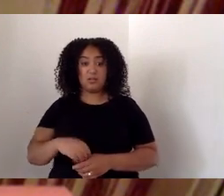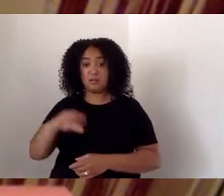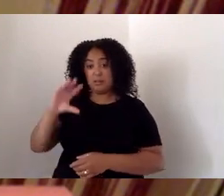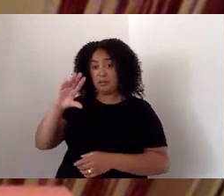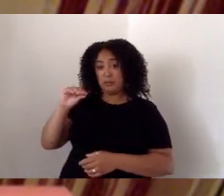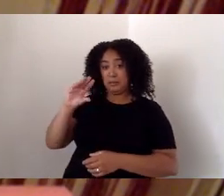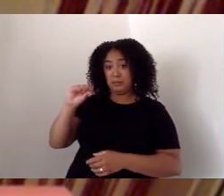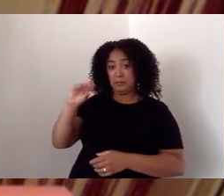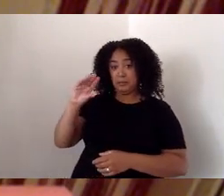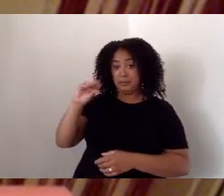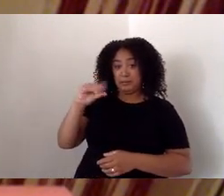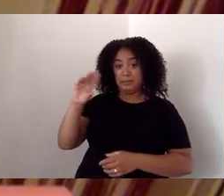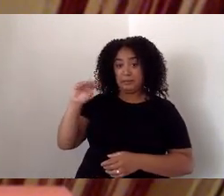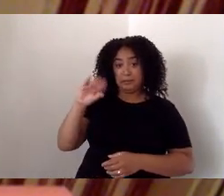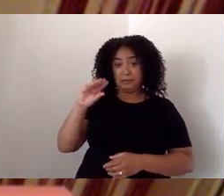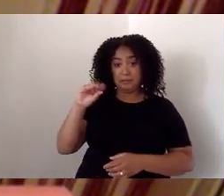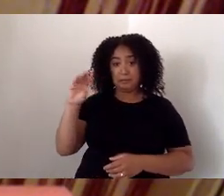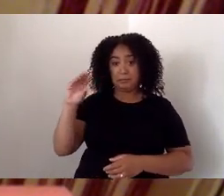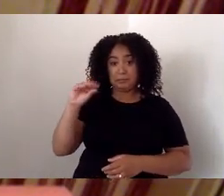you can use it to control your mouth.